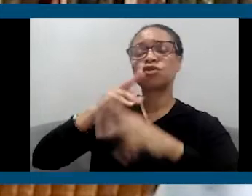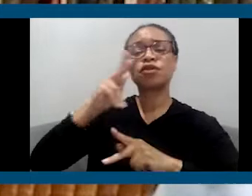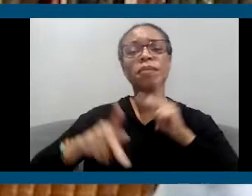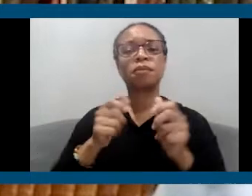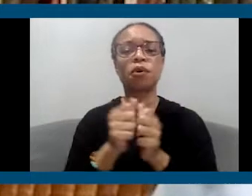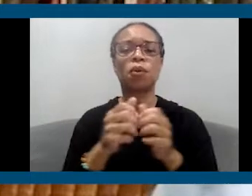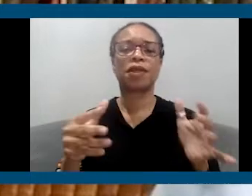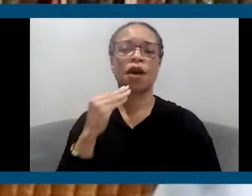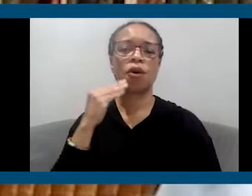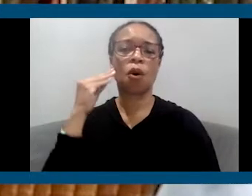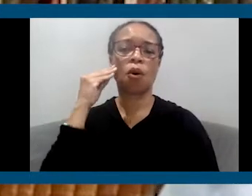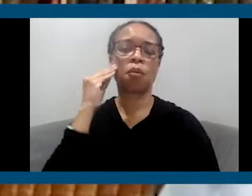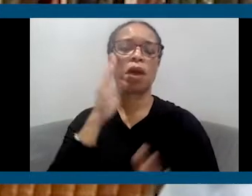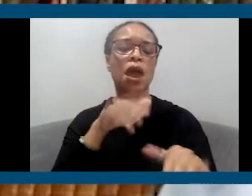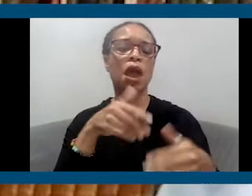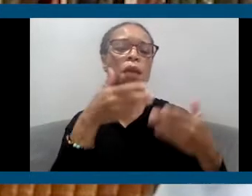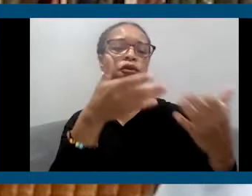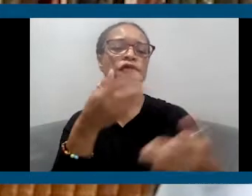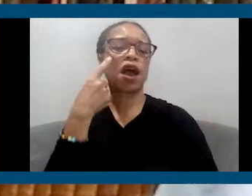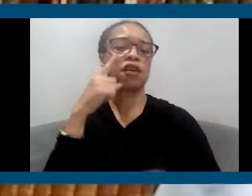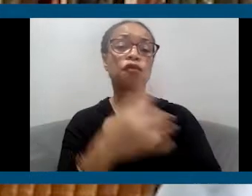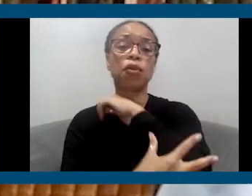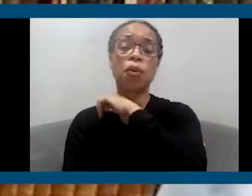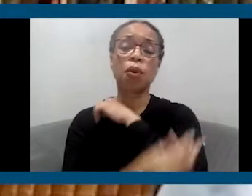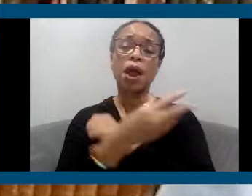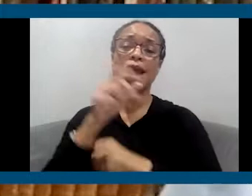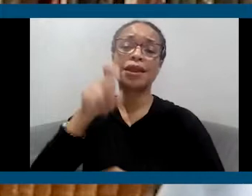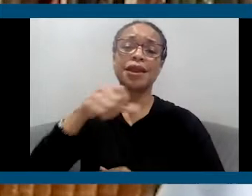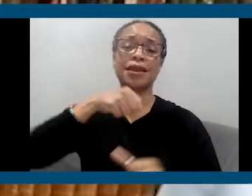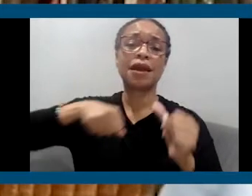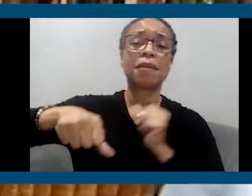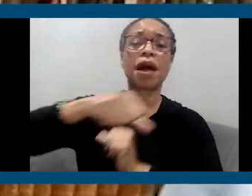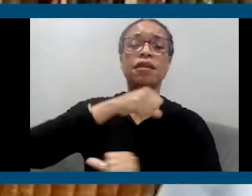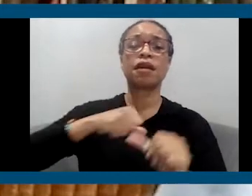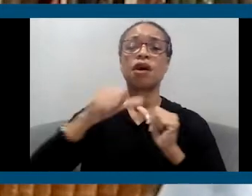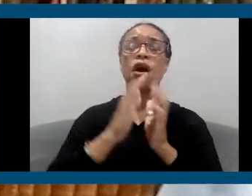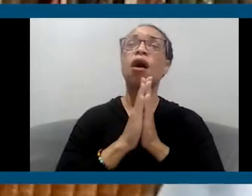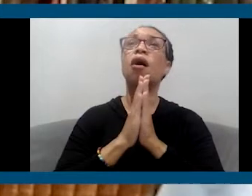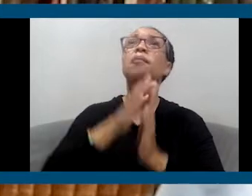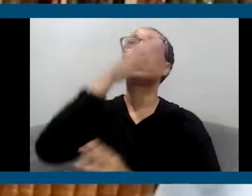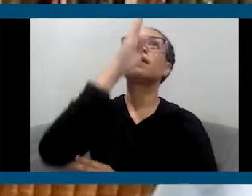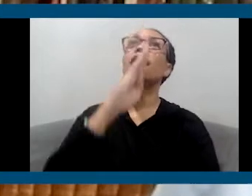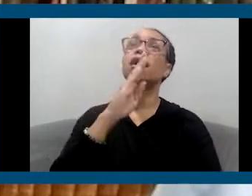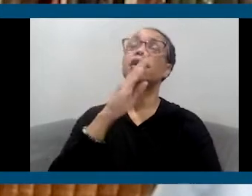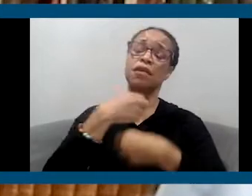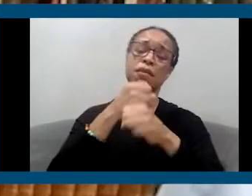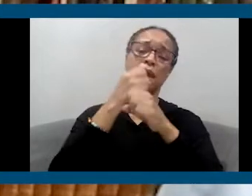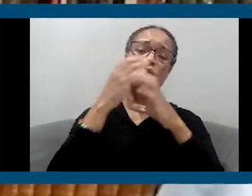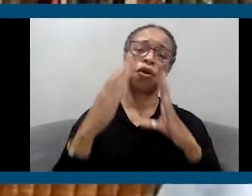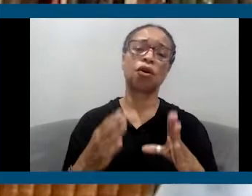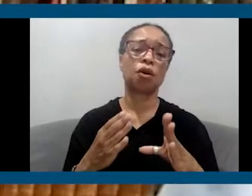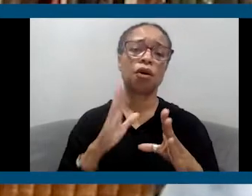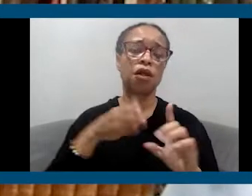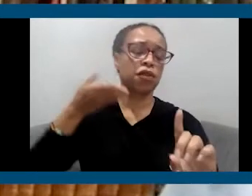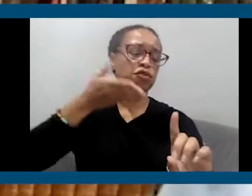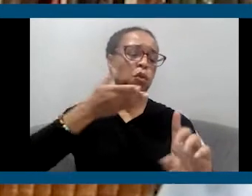and providing for the poor and the needy amongst us. Almighty Allah, the Creator, the source of